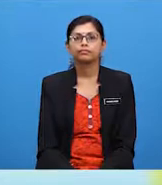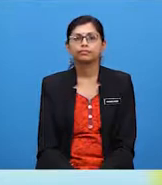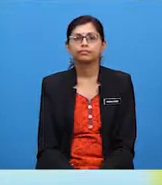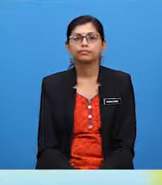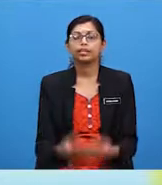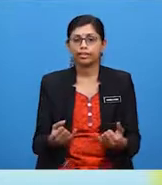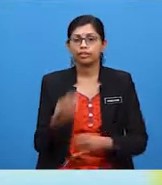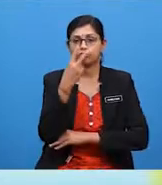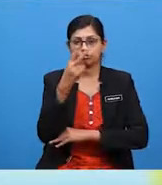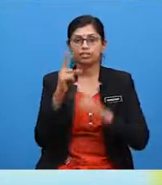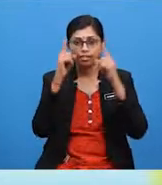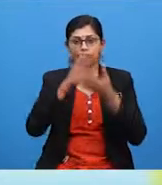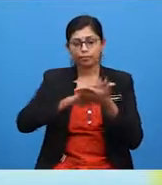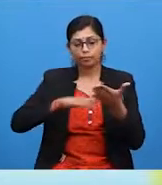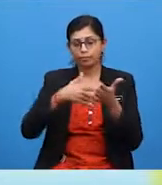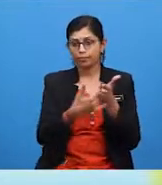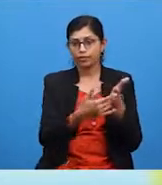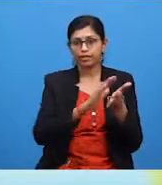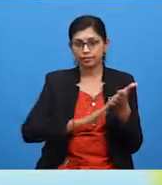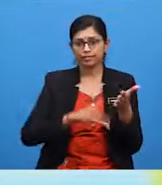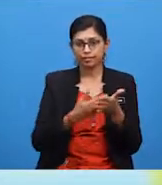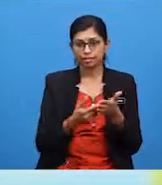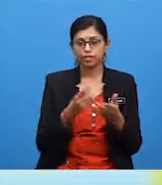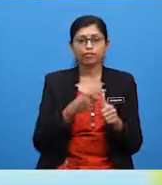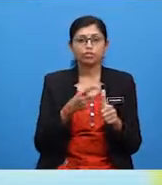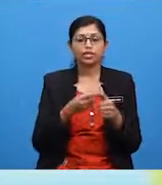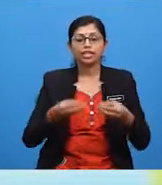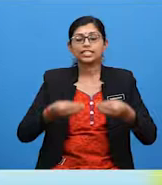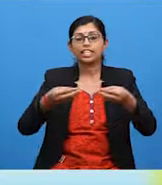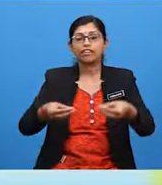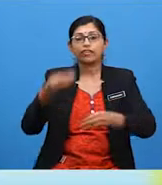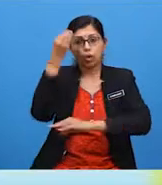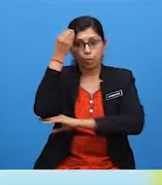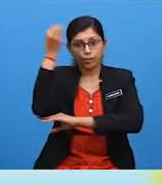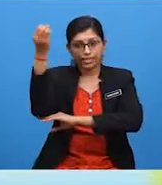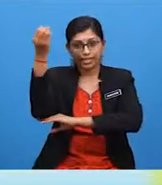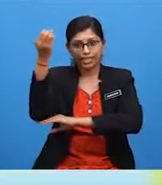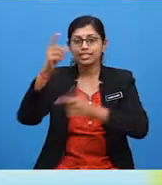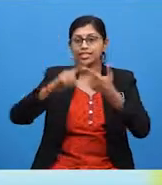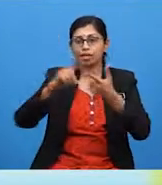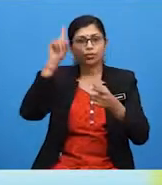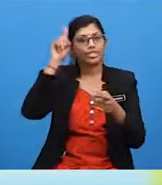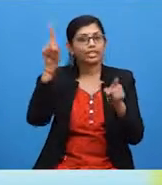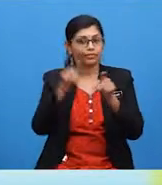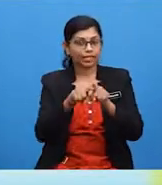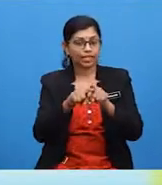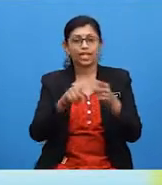opinion. Second, agreeing. Third, disagreeing.